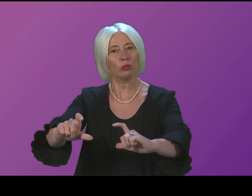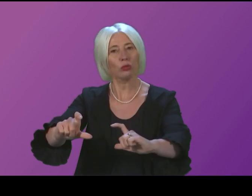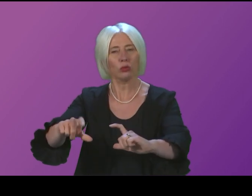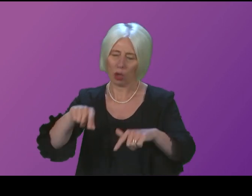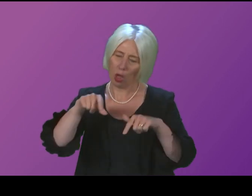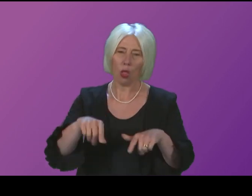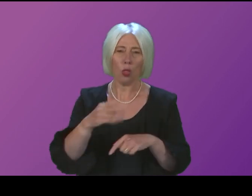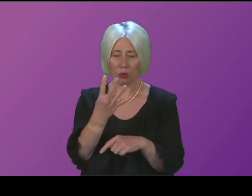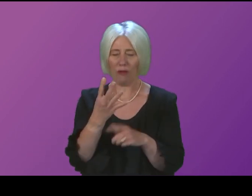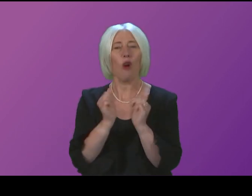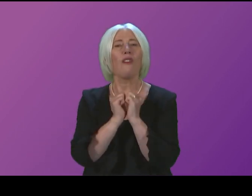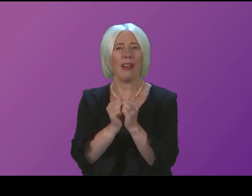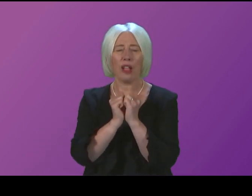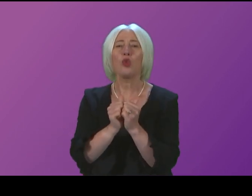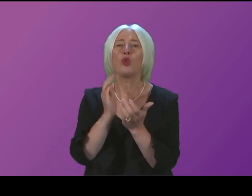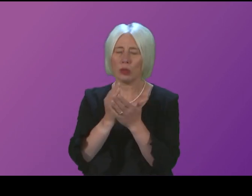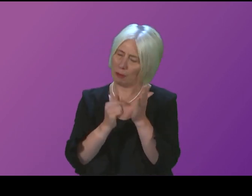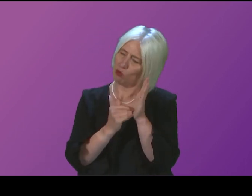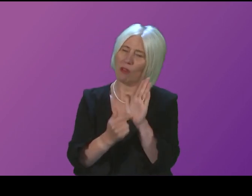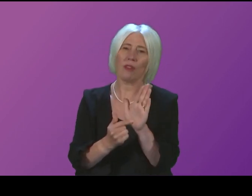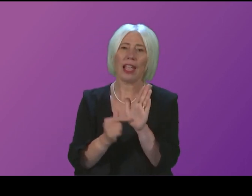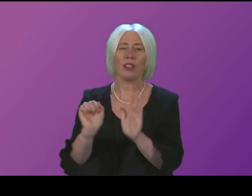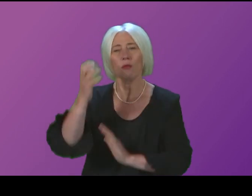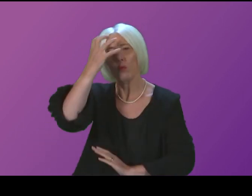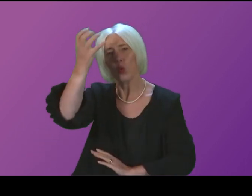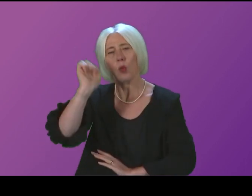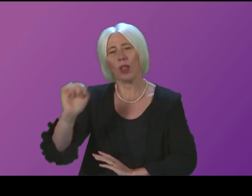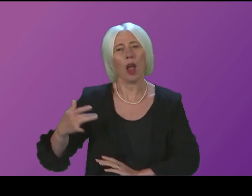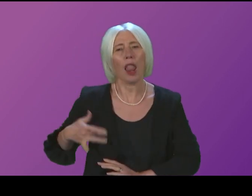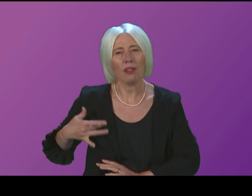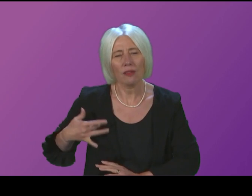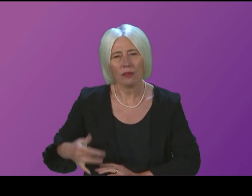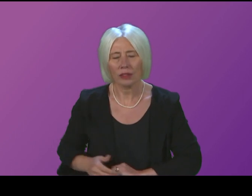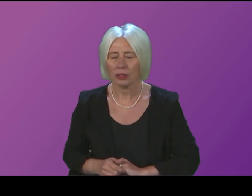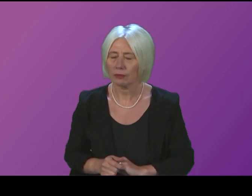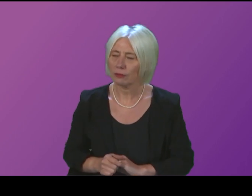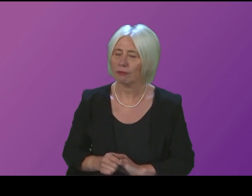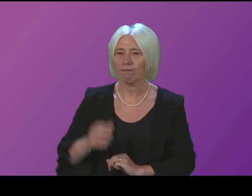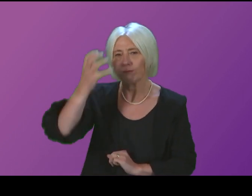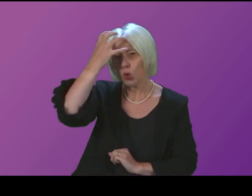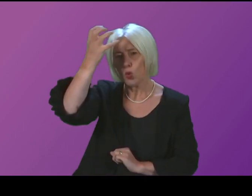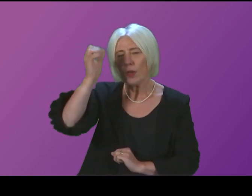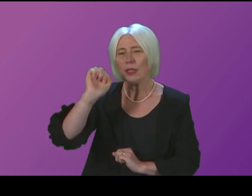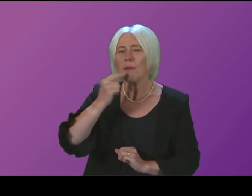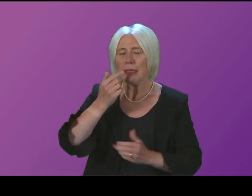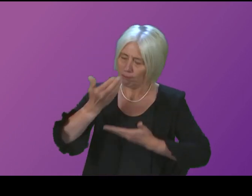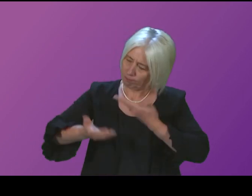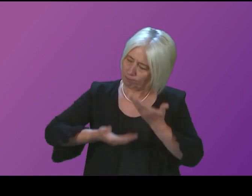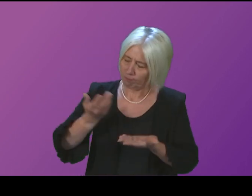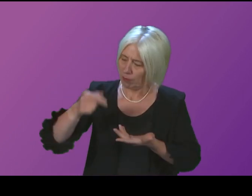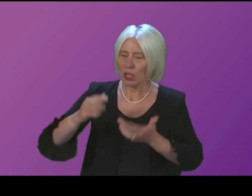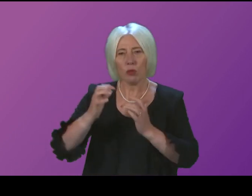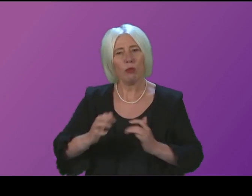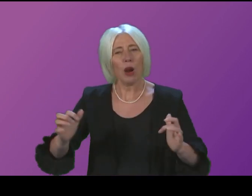were clearly reflected throughout Her Majesty's life. Her Majesty described this Parliament as